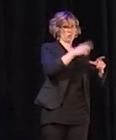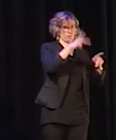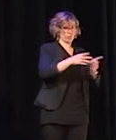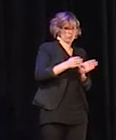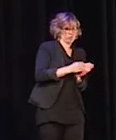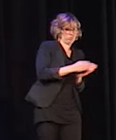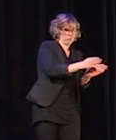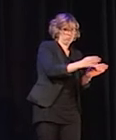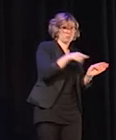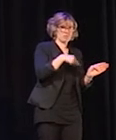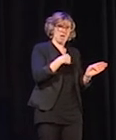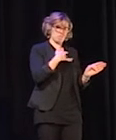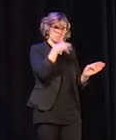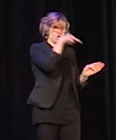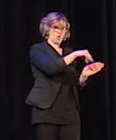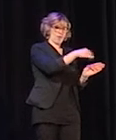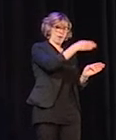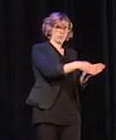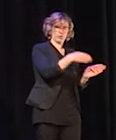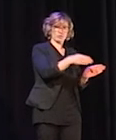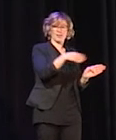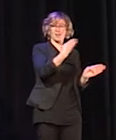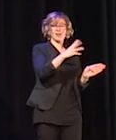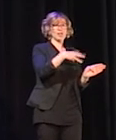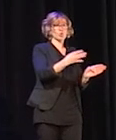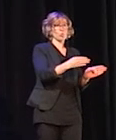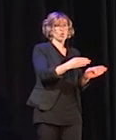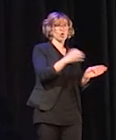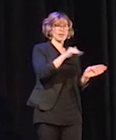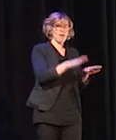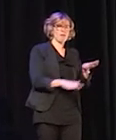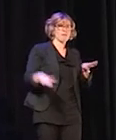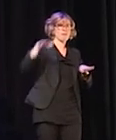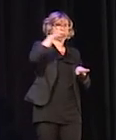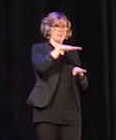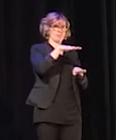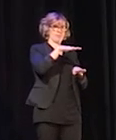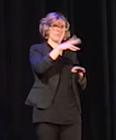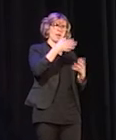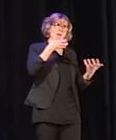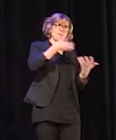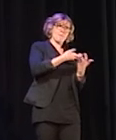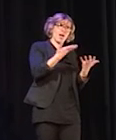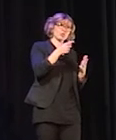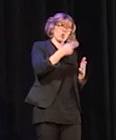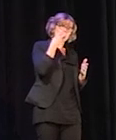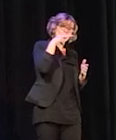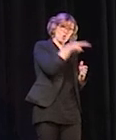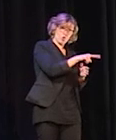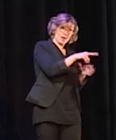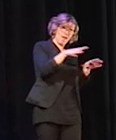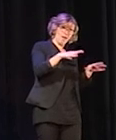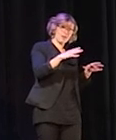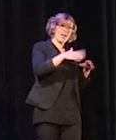compelled to look somewhere. And then in the next world, I can do this, which is basically just match what you are looking at with something that I would like you to look